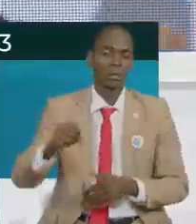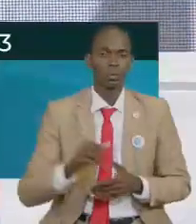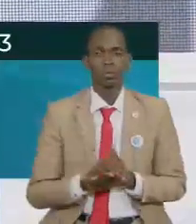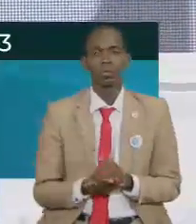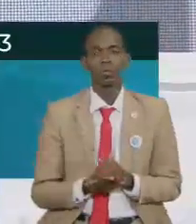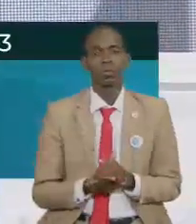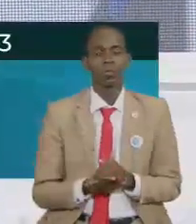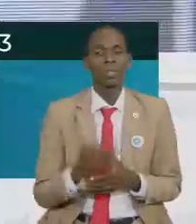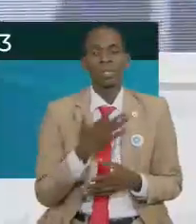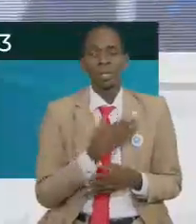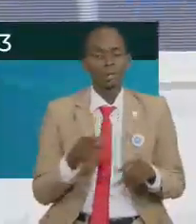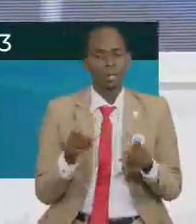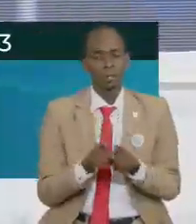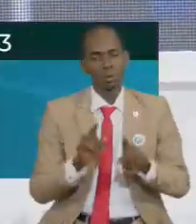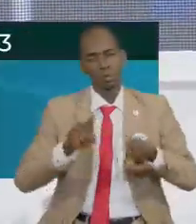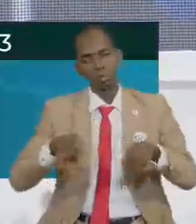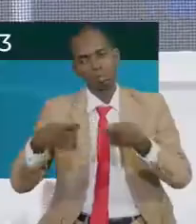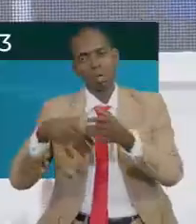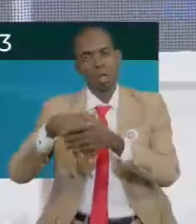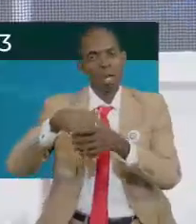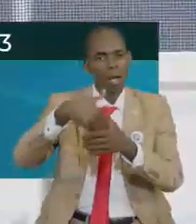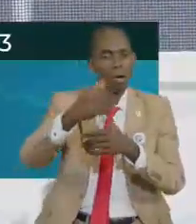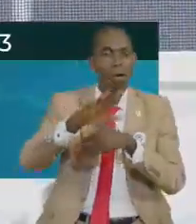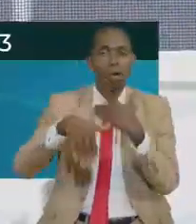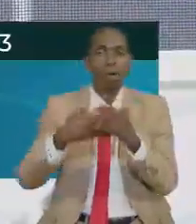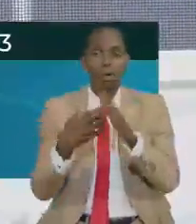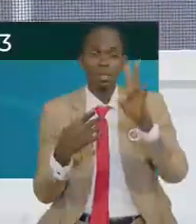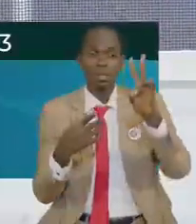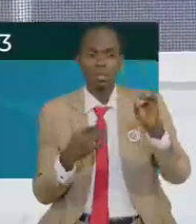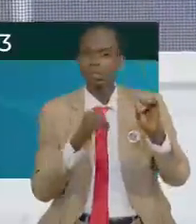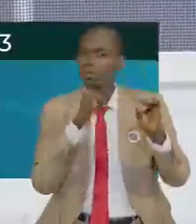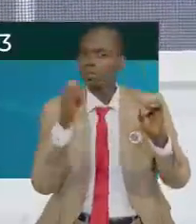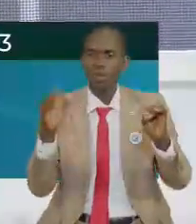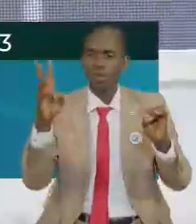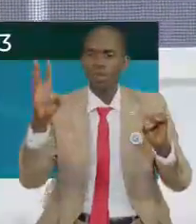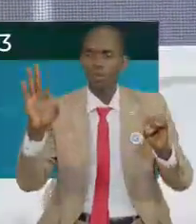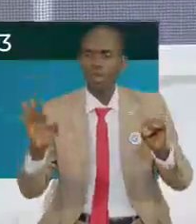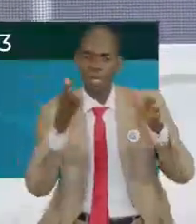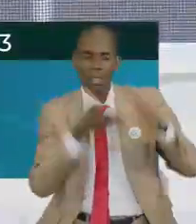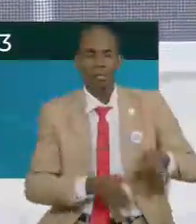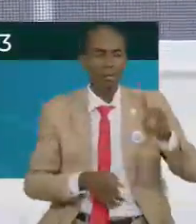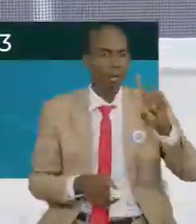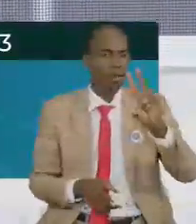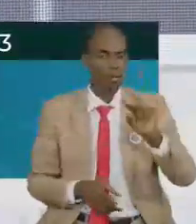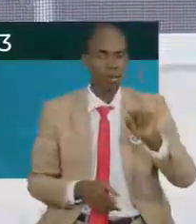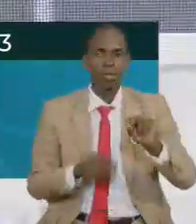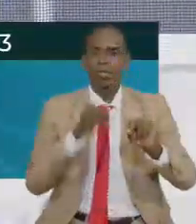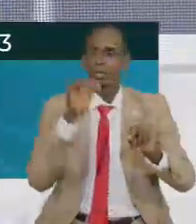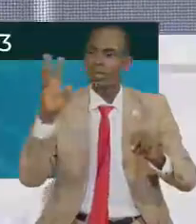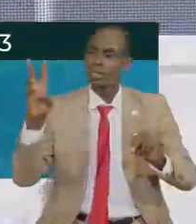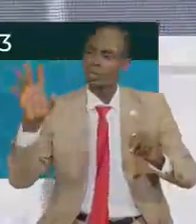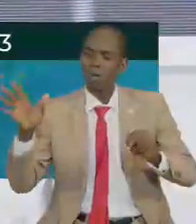And as they went out, all the 70, not 69 remaining one, not